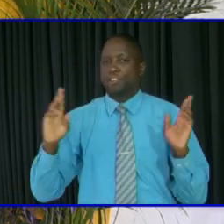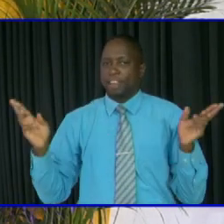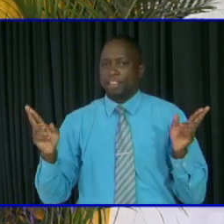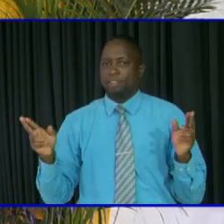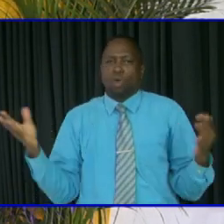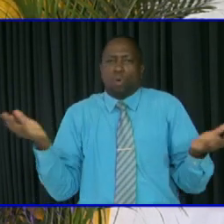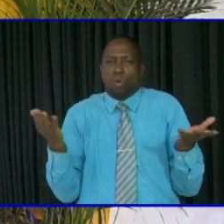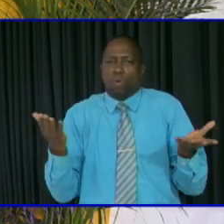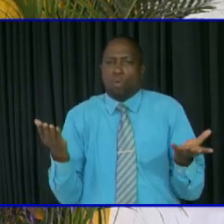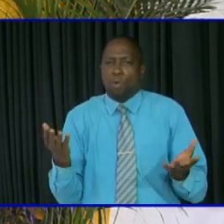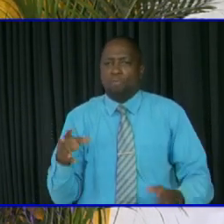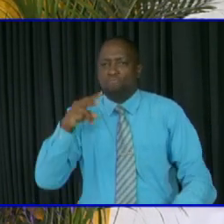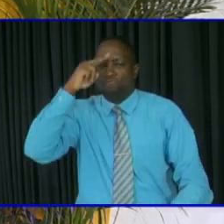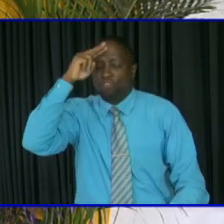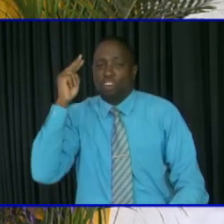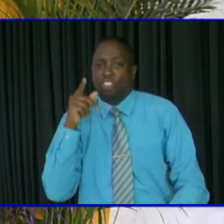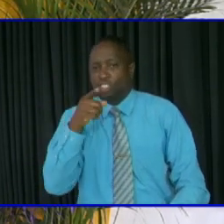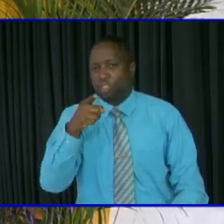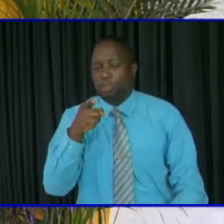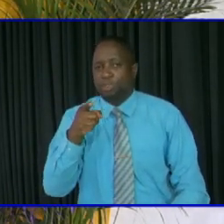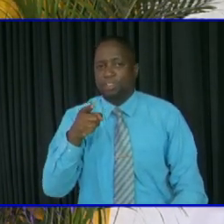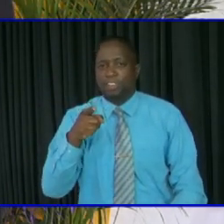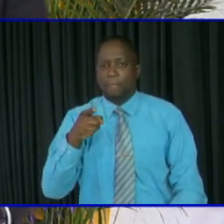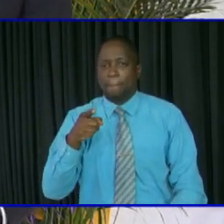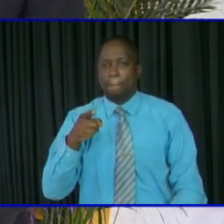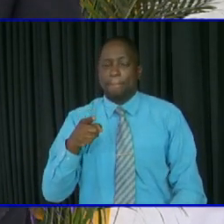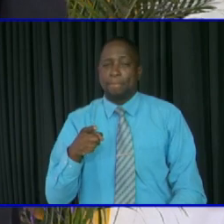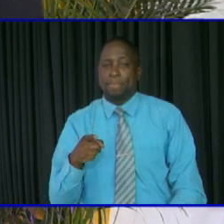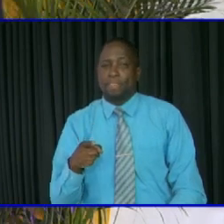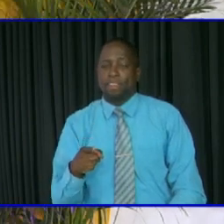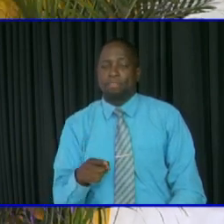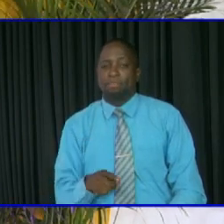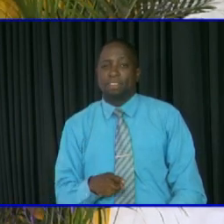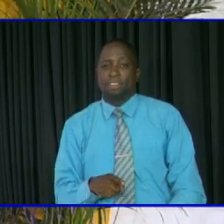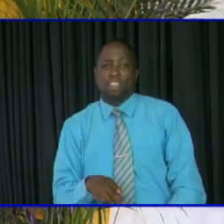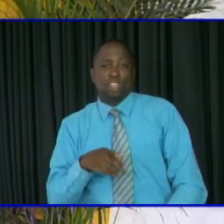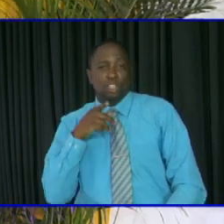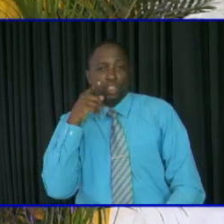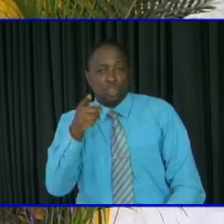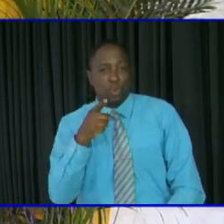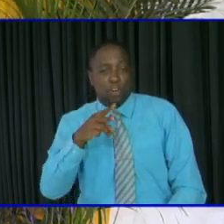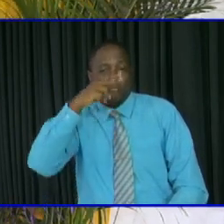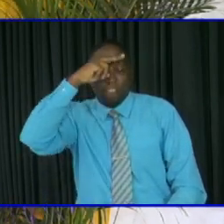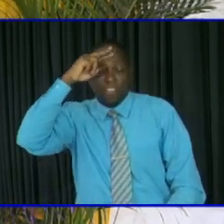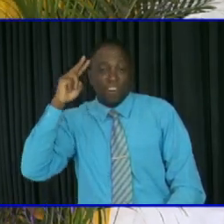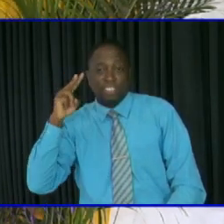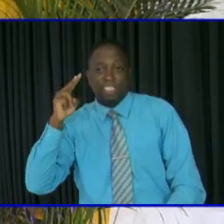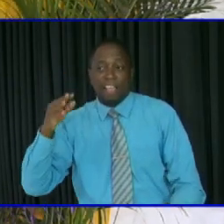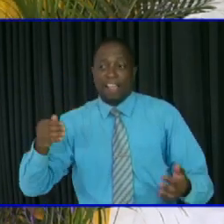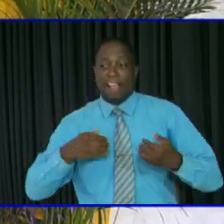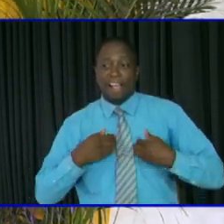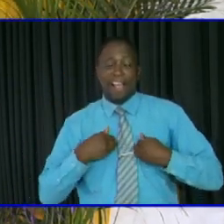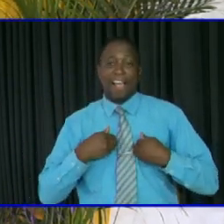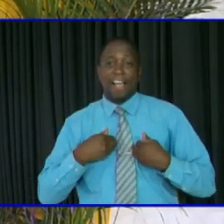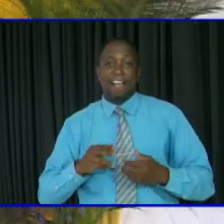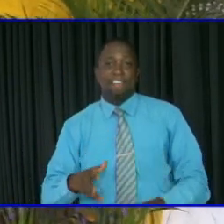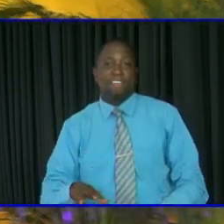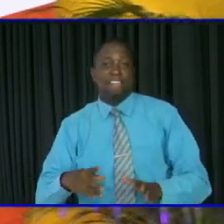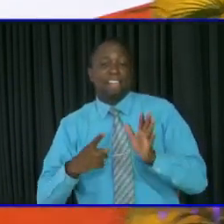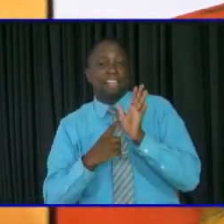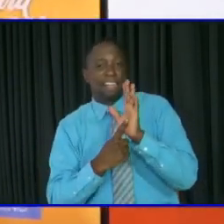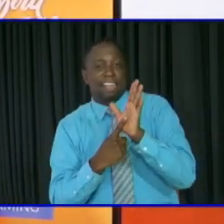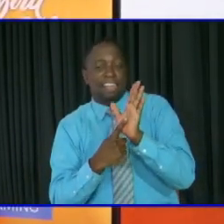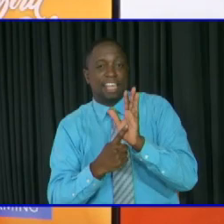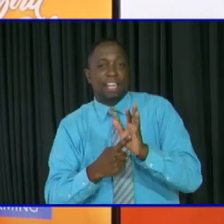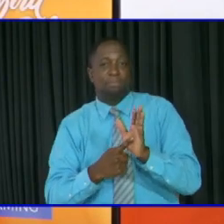What kind of virgin are you? Is it that you are a virgin that has your lamp trimmed, or is it that